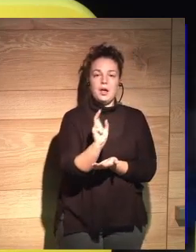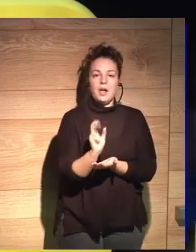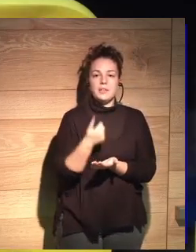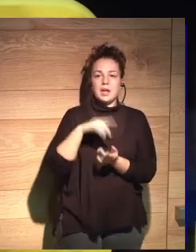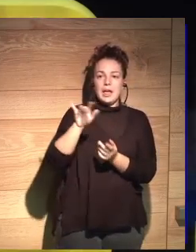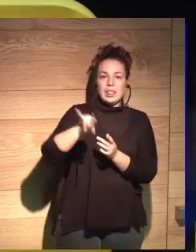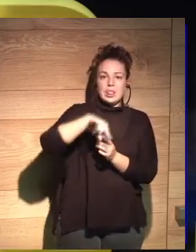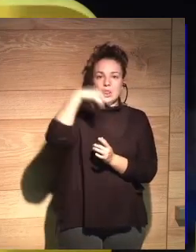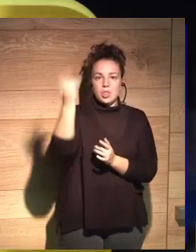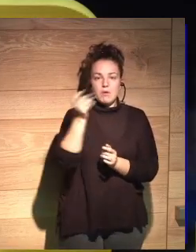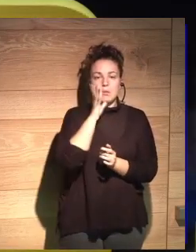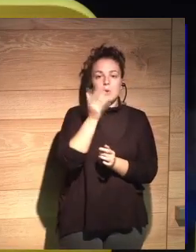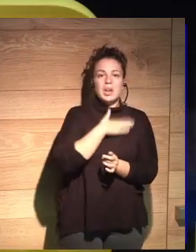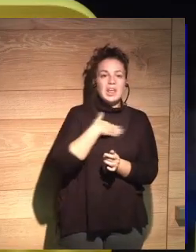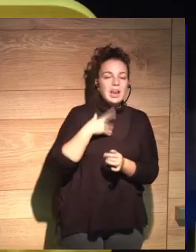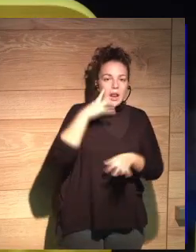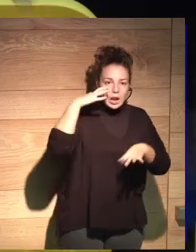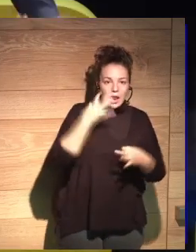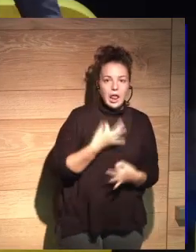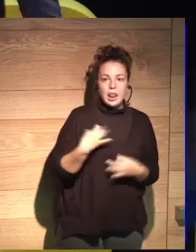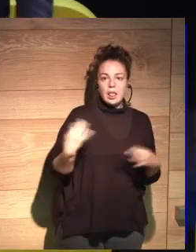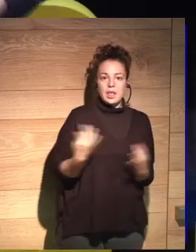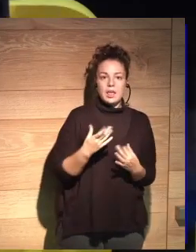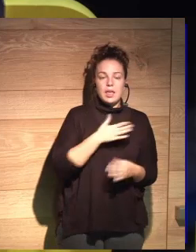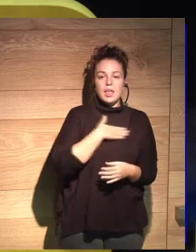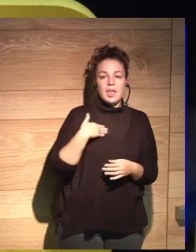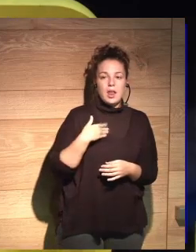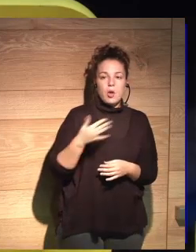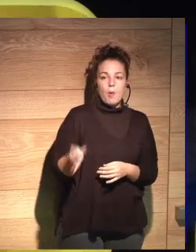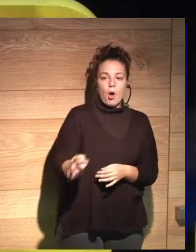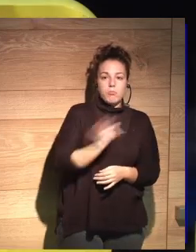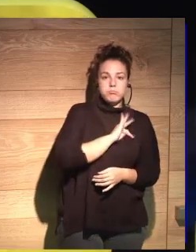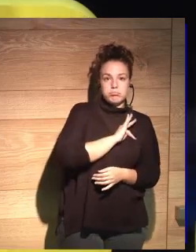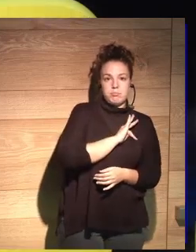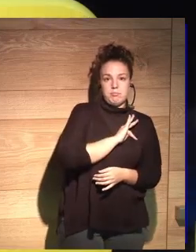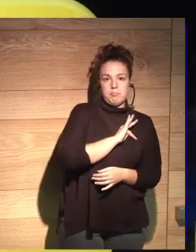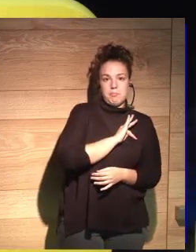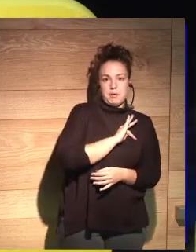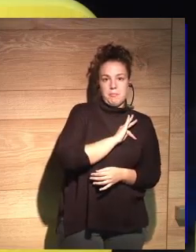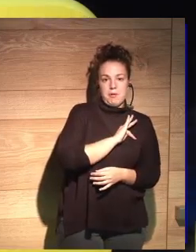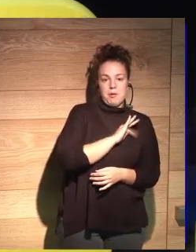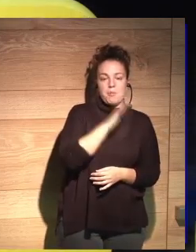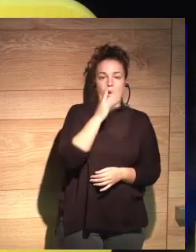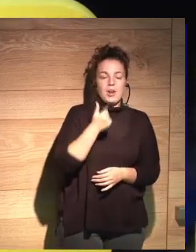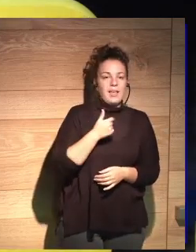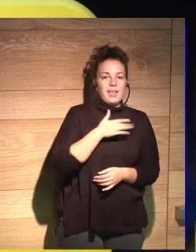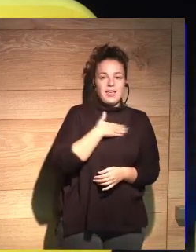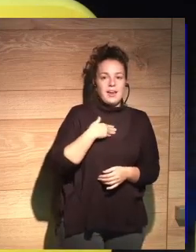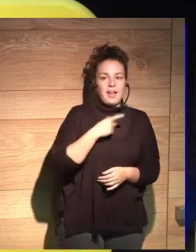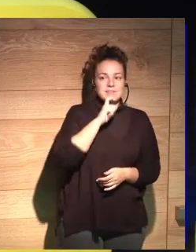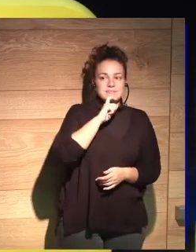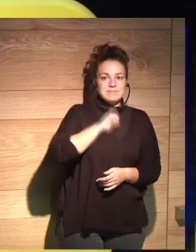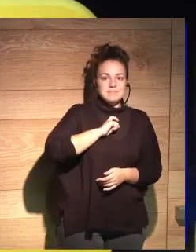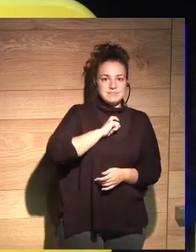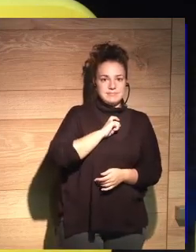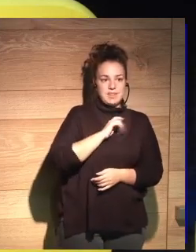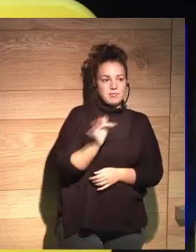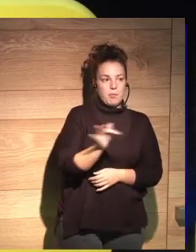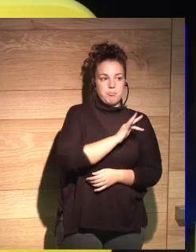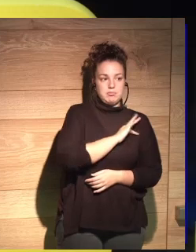to get that little signal. It gets very scary when your insurance company has access to your fitness tracker